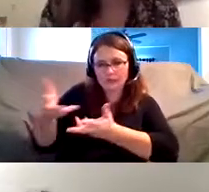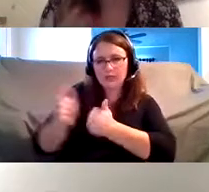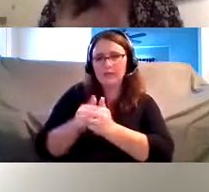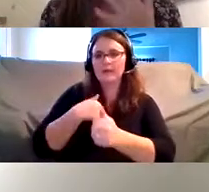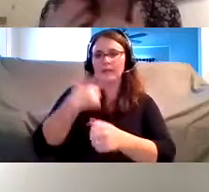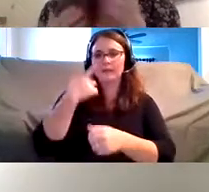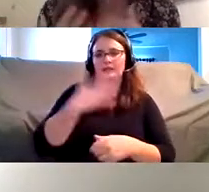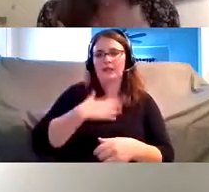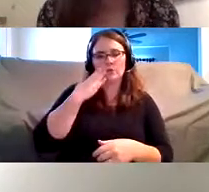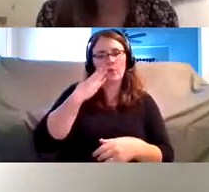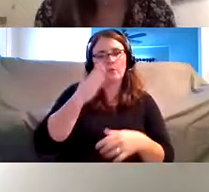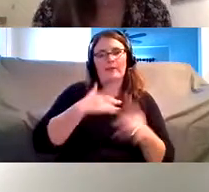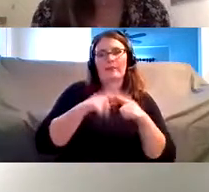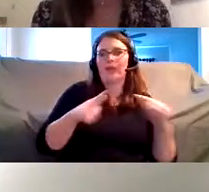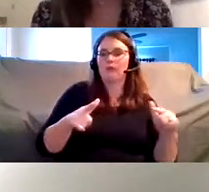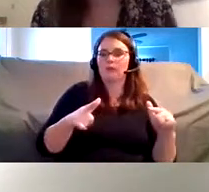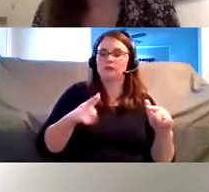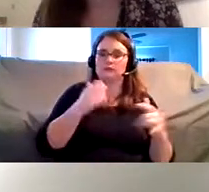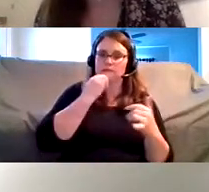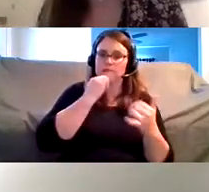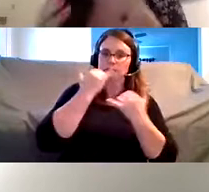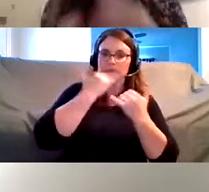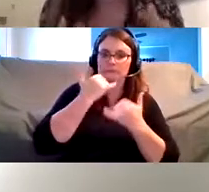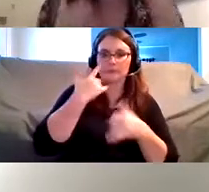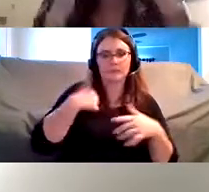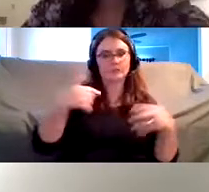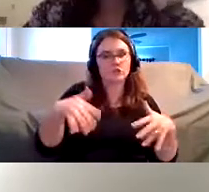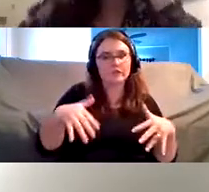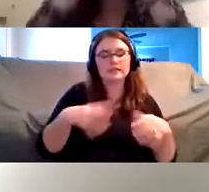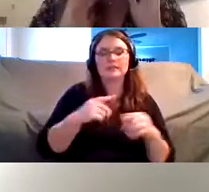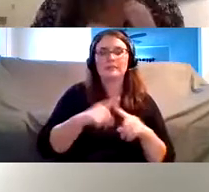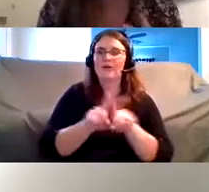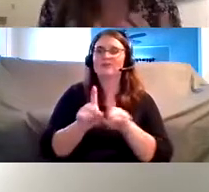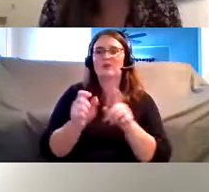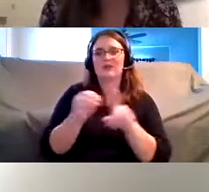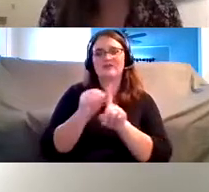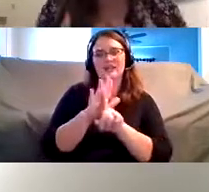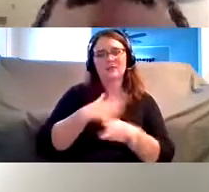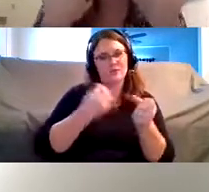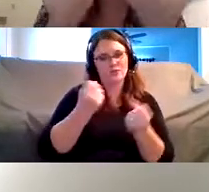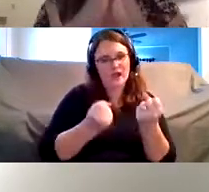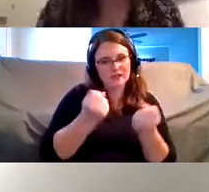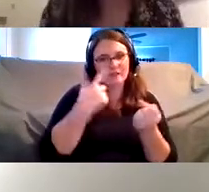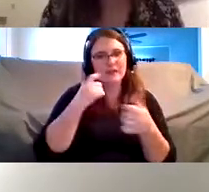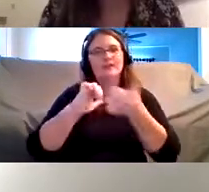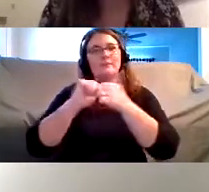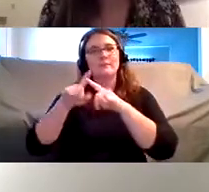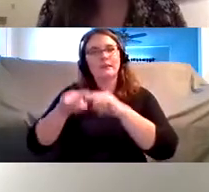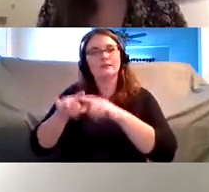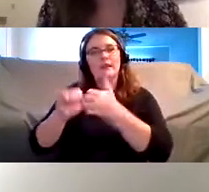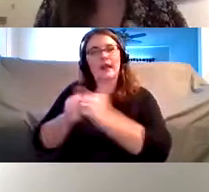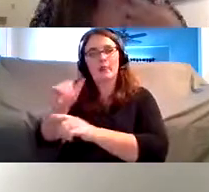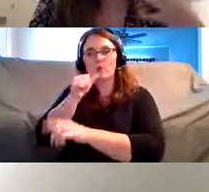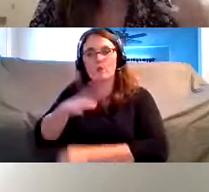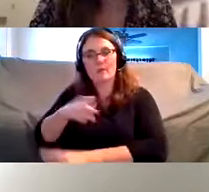so nervous and feeling the way she was treating me. But by the end of it, I couldn't even say anything. I just started crying.